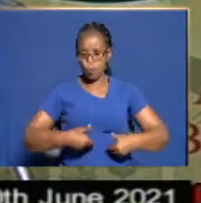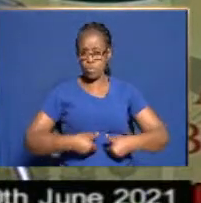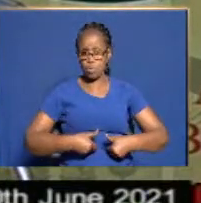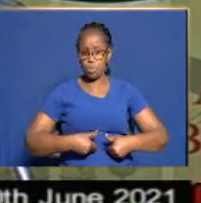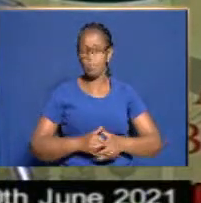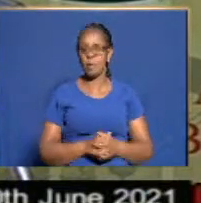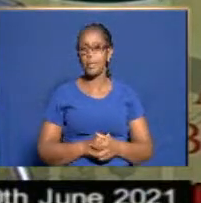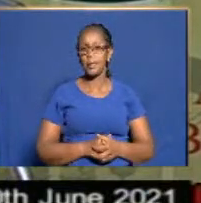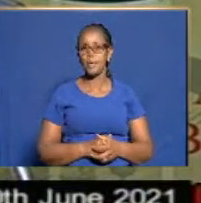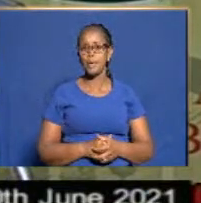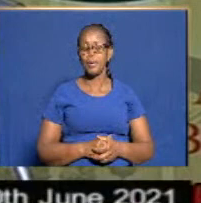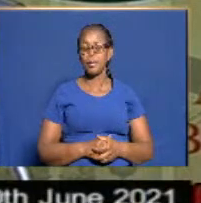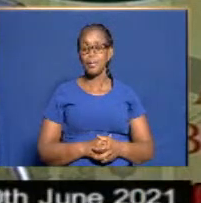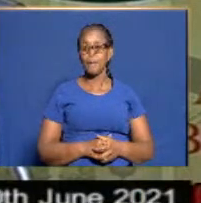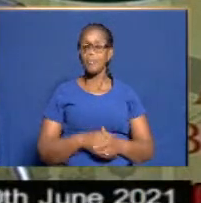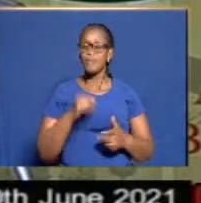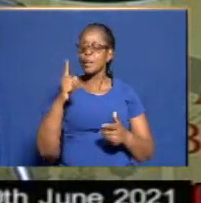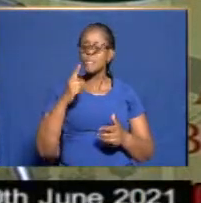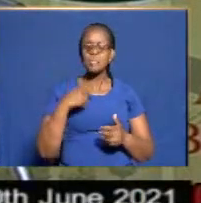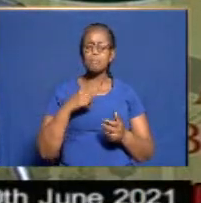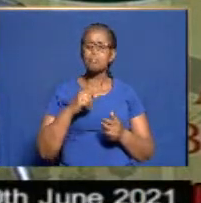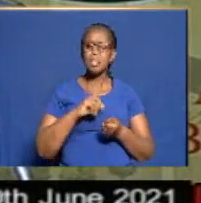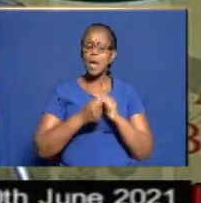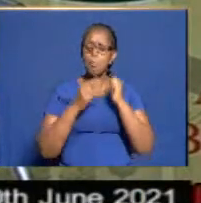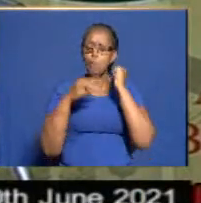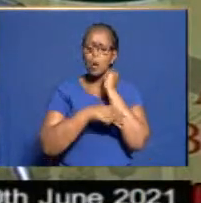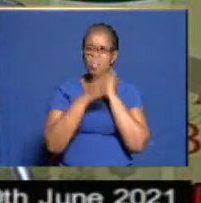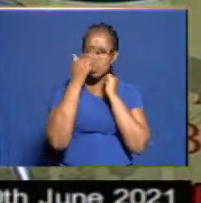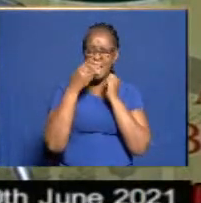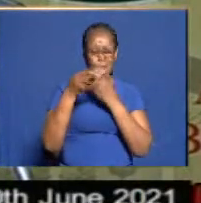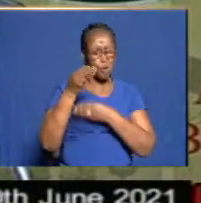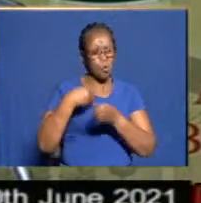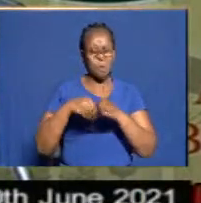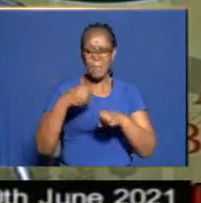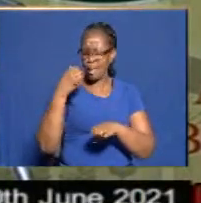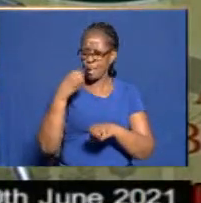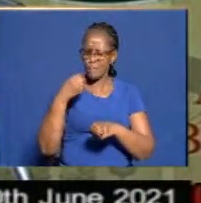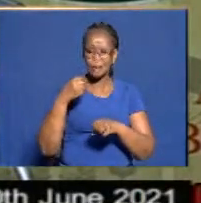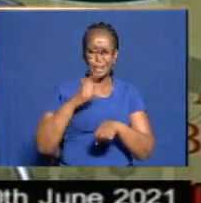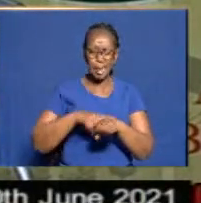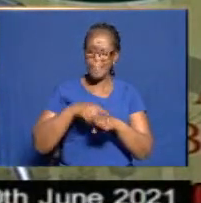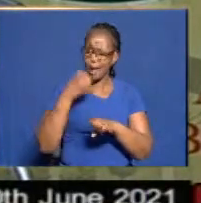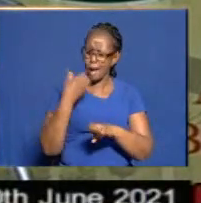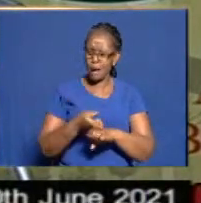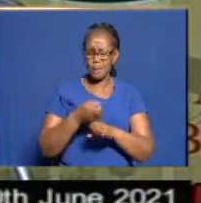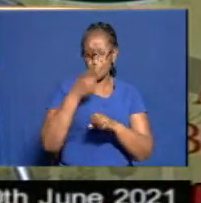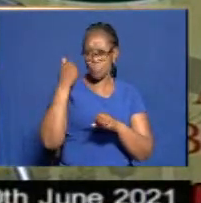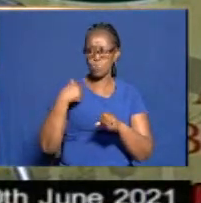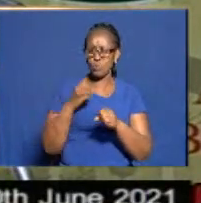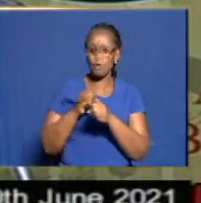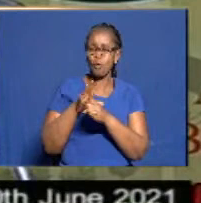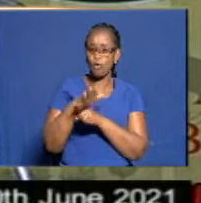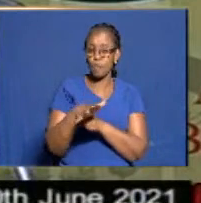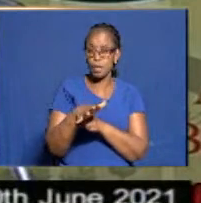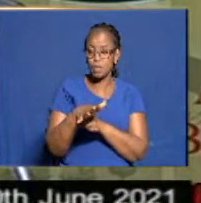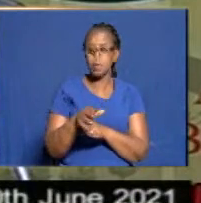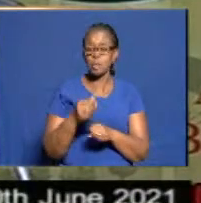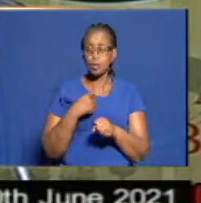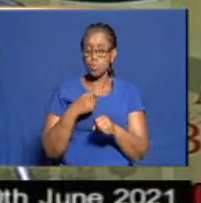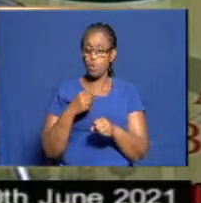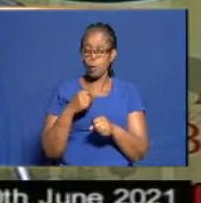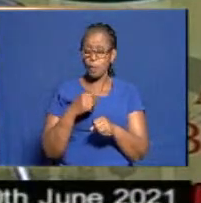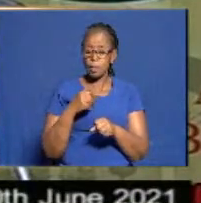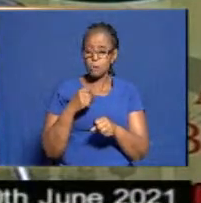been exacerbated by the hard economic times following the adverse impact of COVID-19 pandemic. In order to empower the